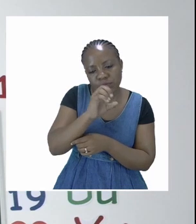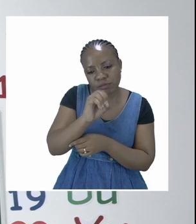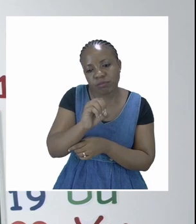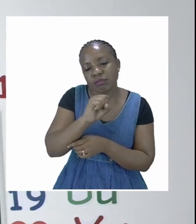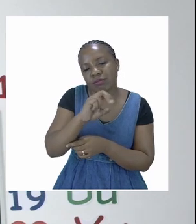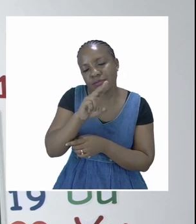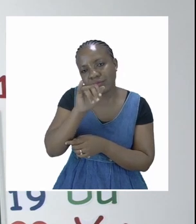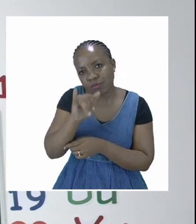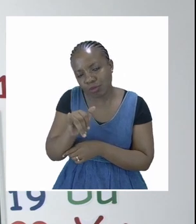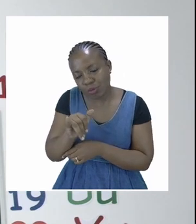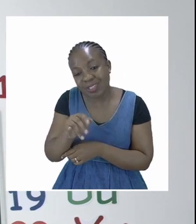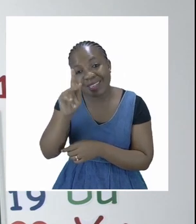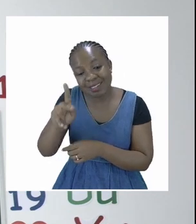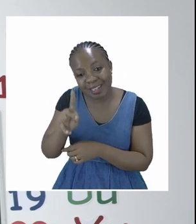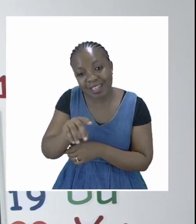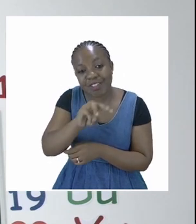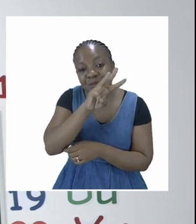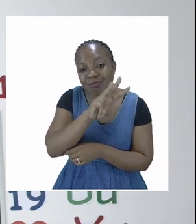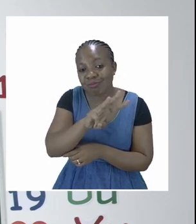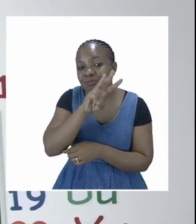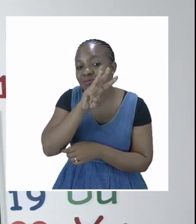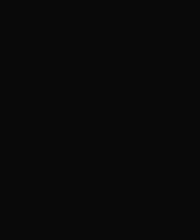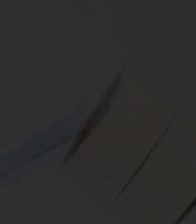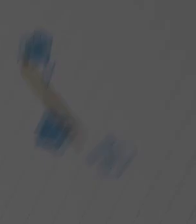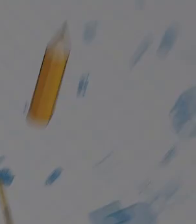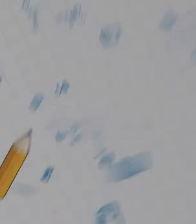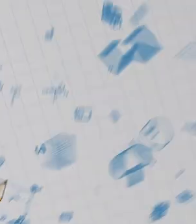our website, Zoshi Online.